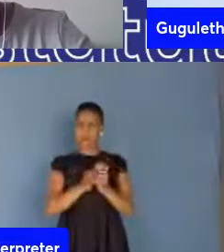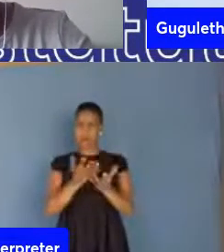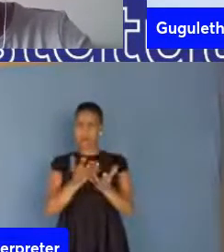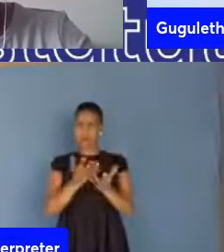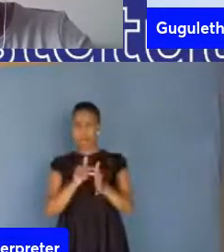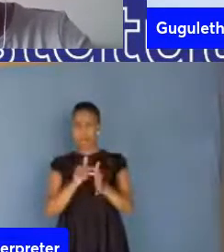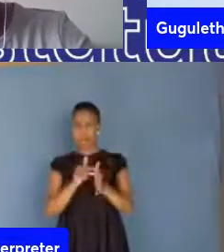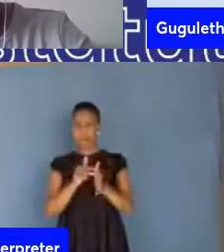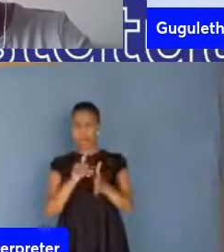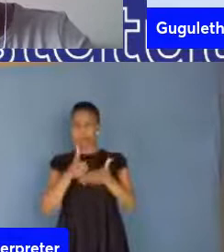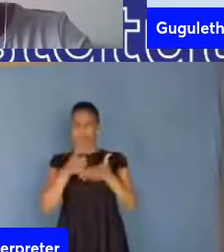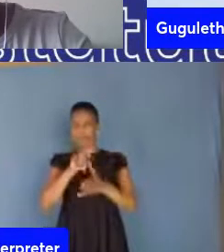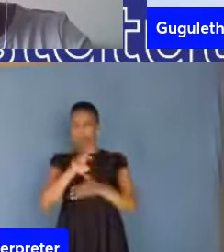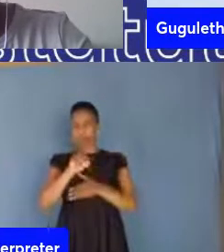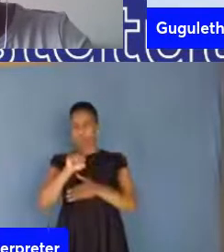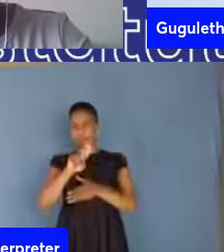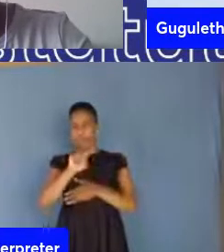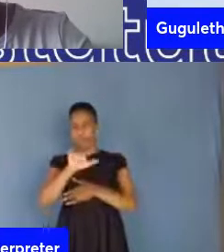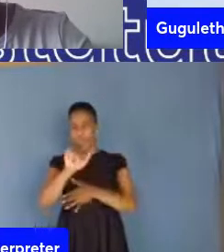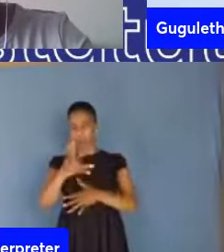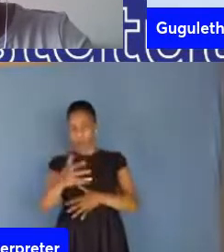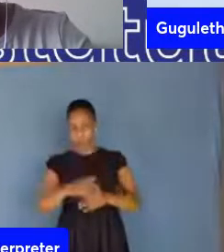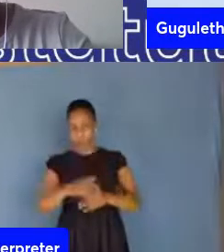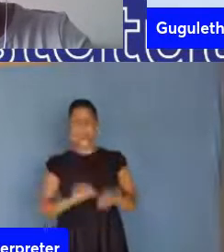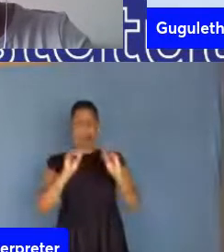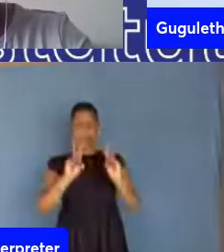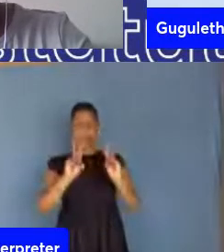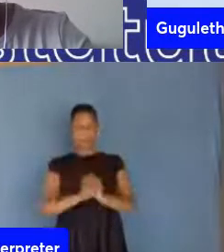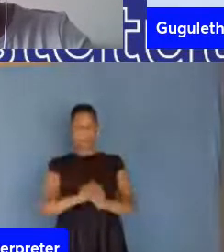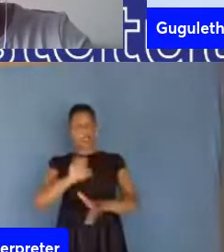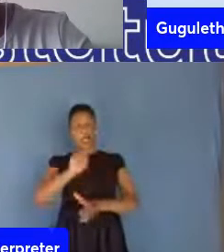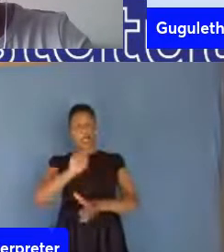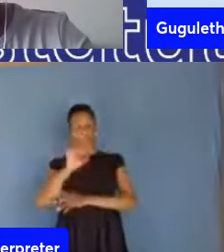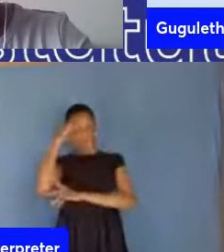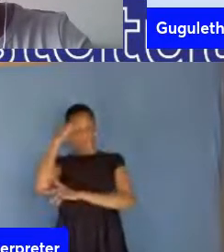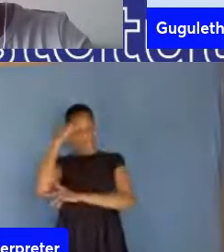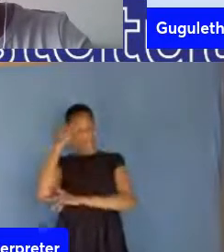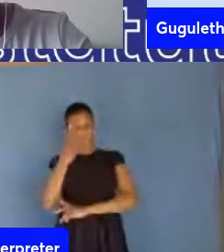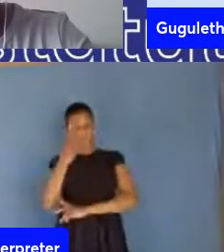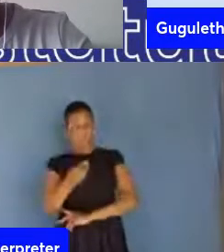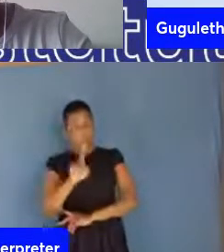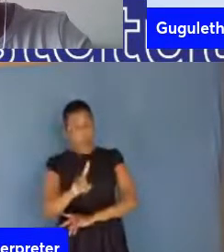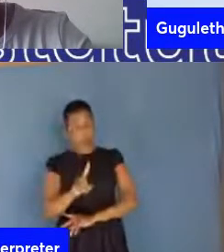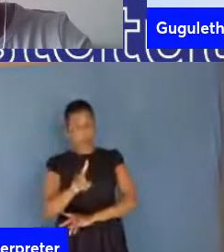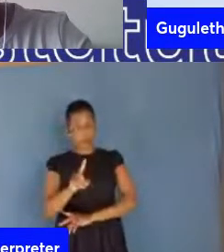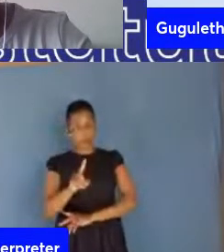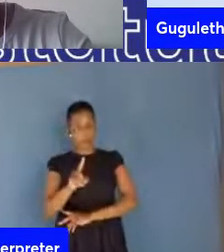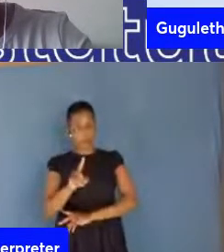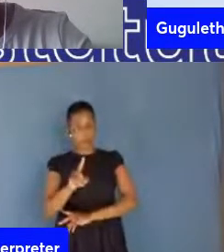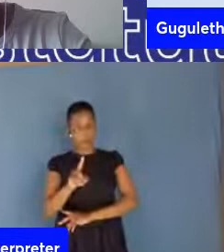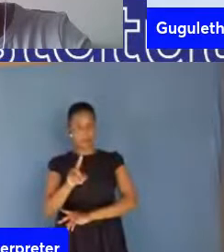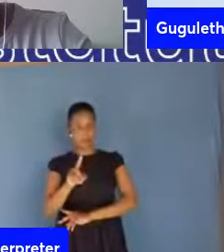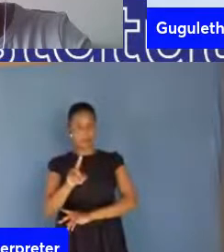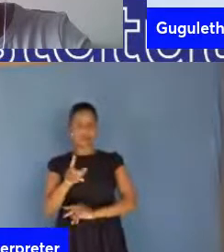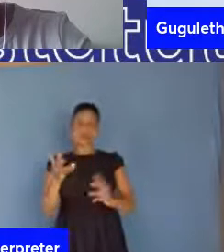Okay, so I think we have, in an